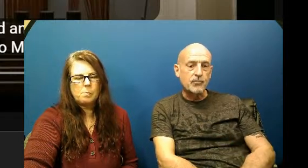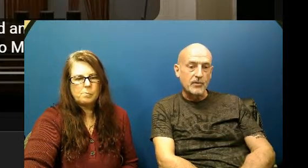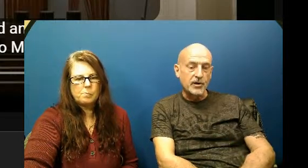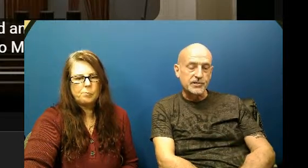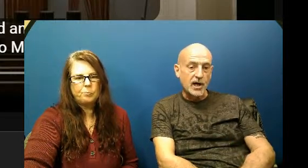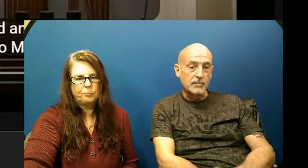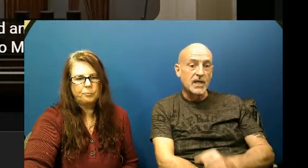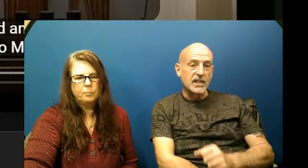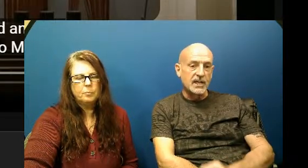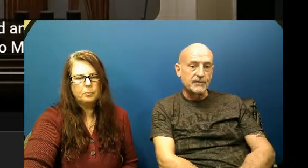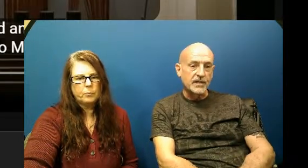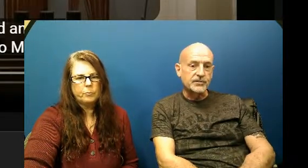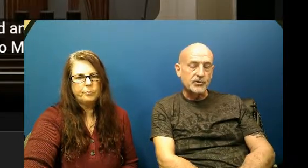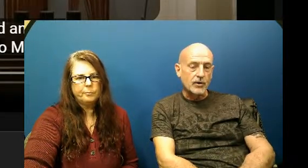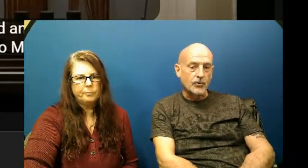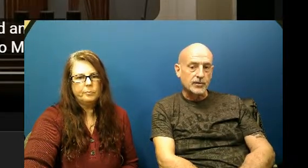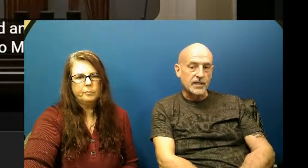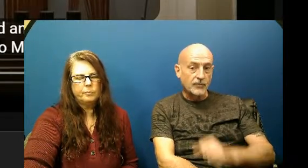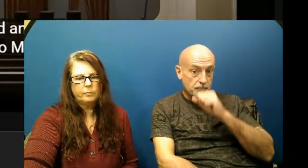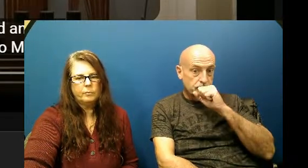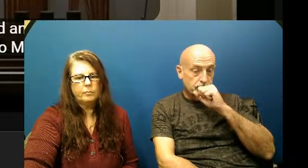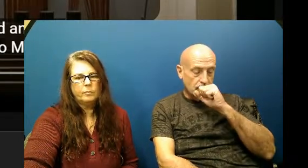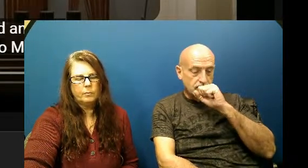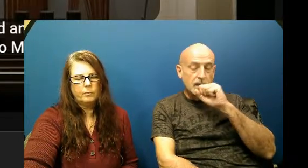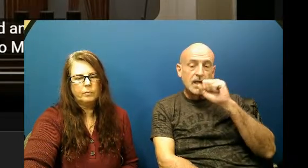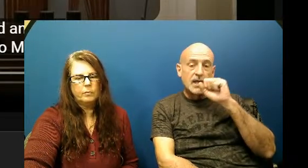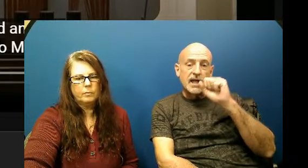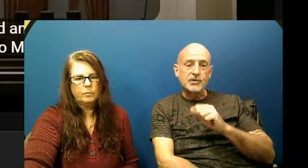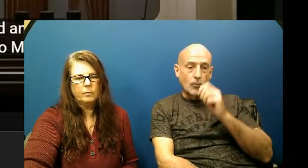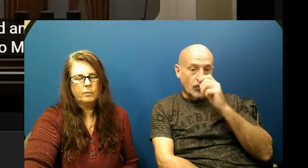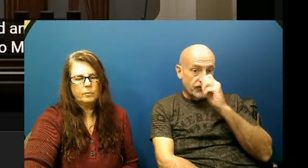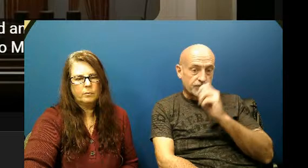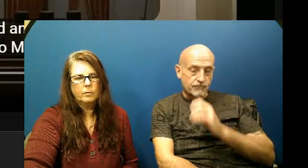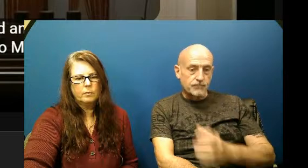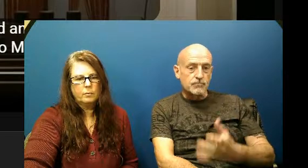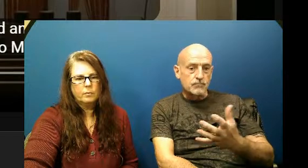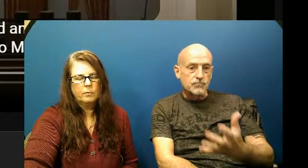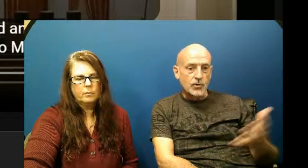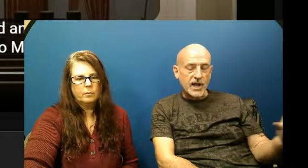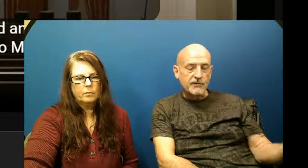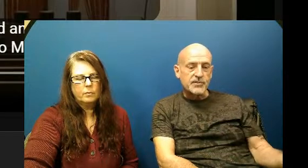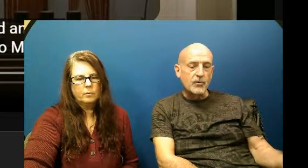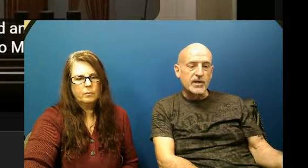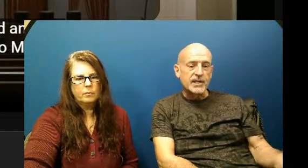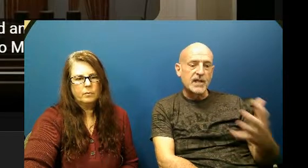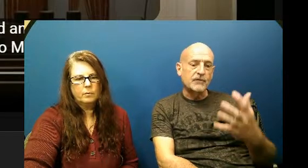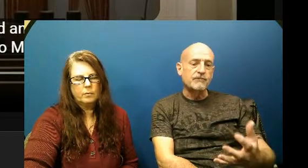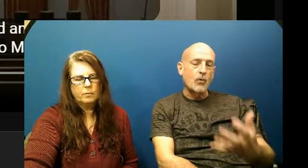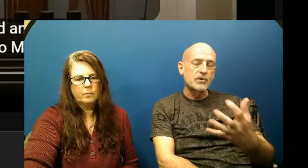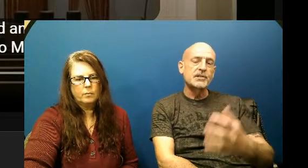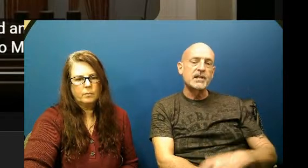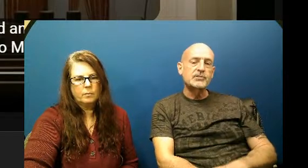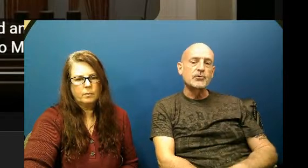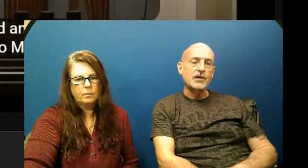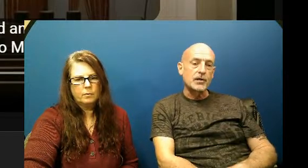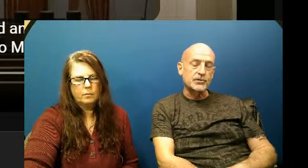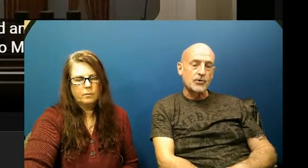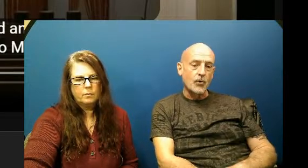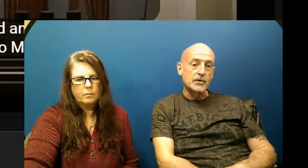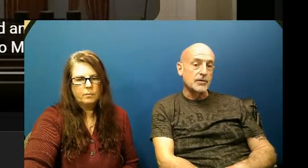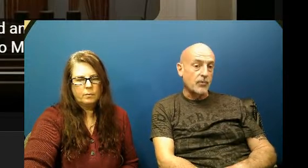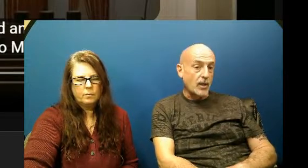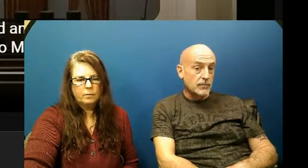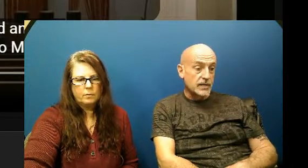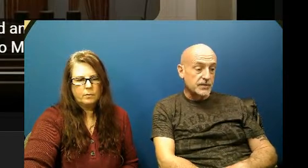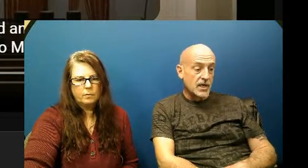that's their primary job, even at the trial court level. And so we're doing everything we can to force it into an honest